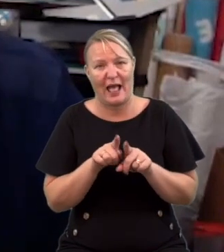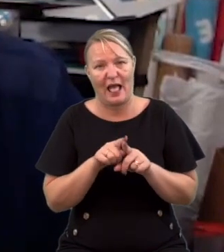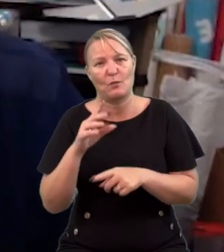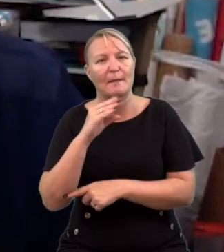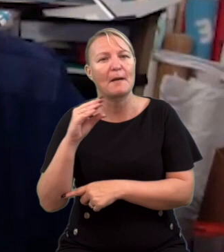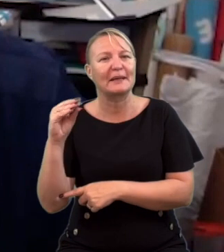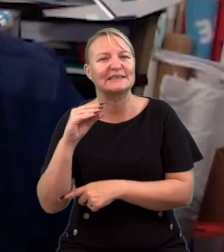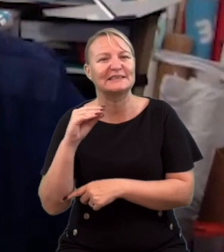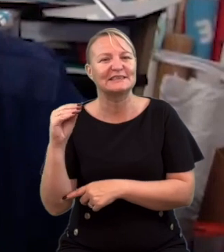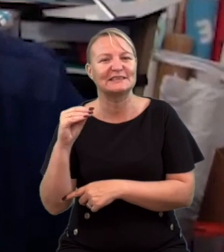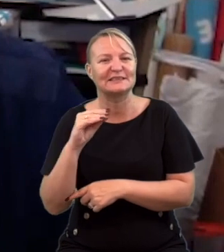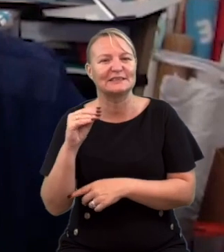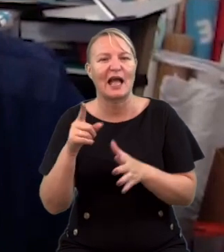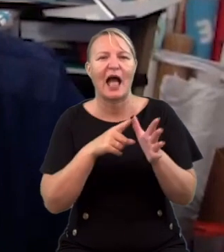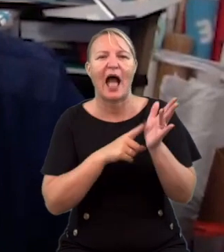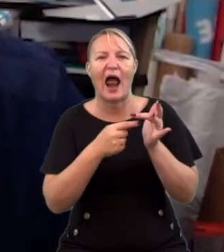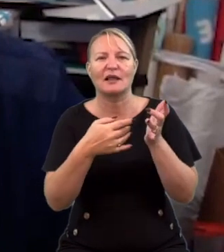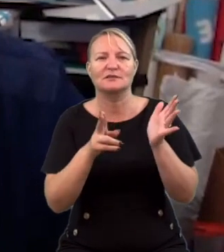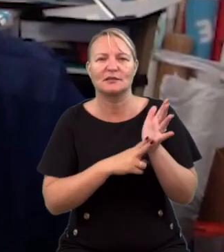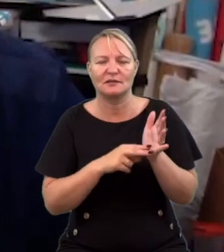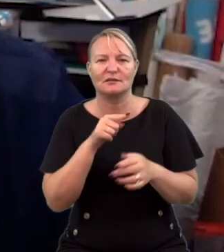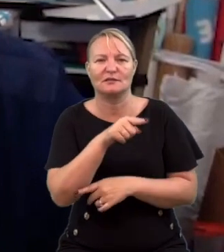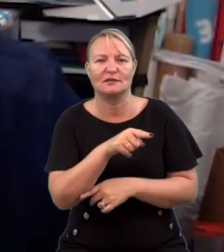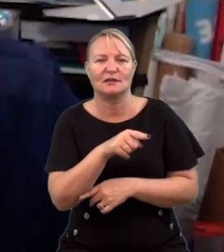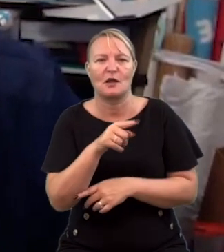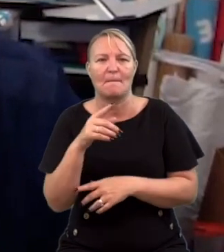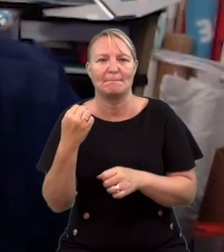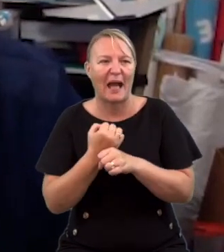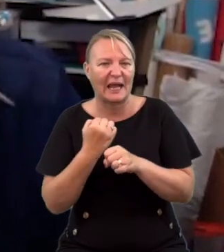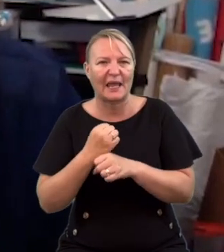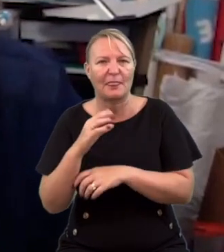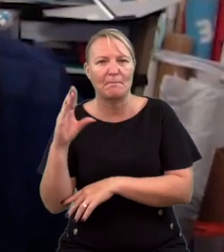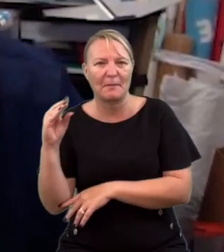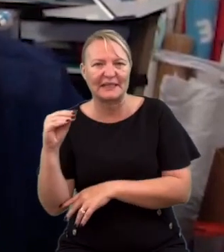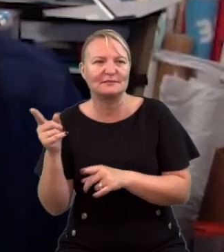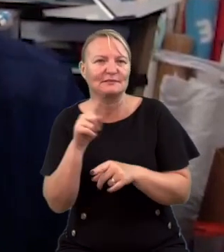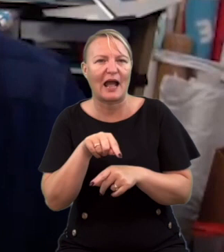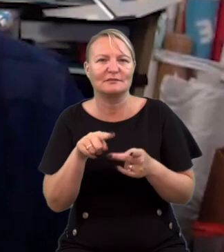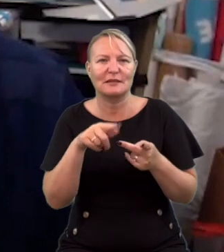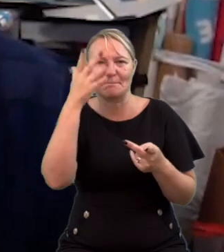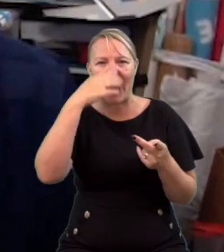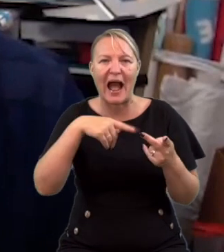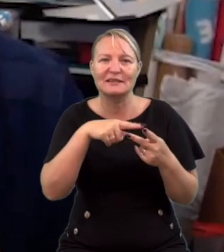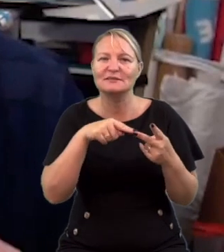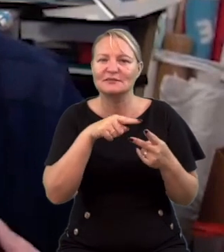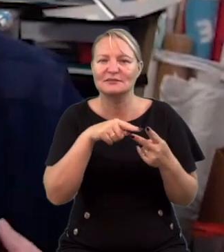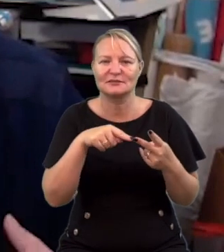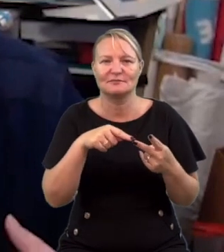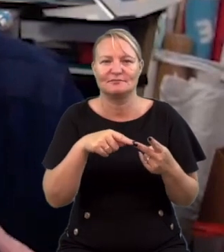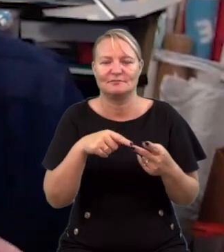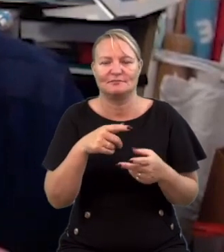and in this case with the fantastic puppet designer Alison Duddle, who's made puppets and masks and